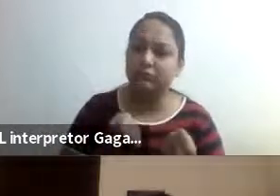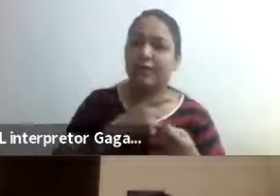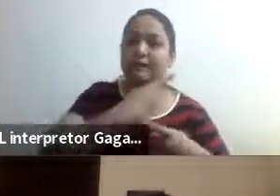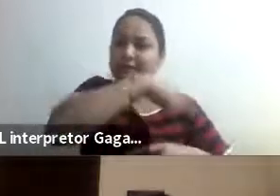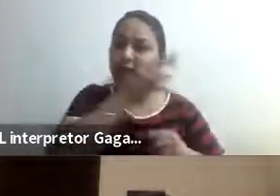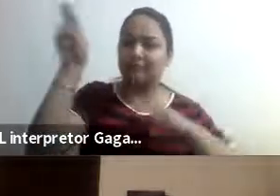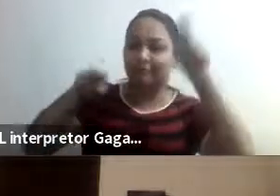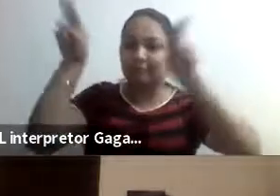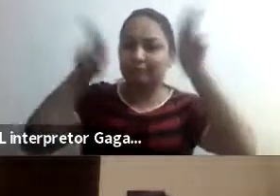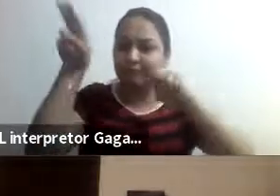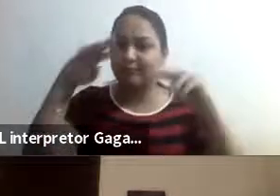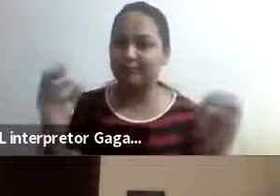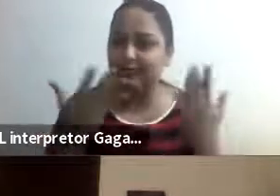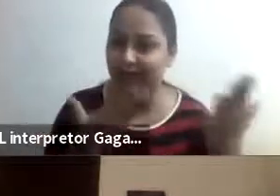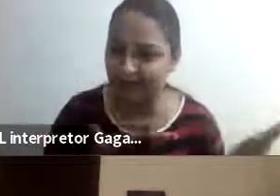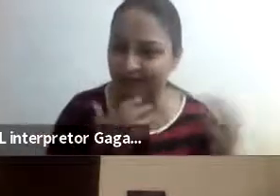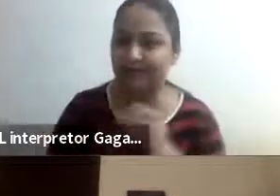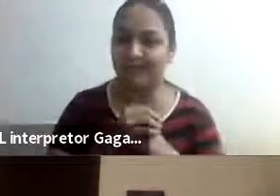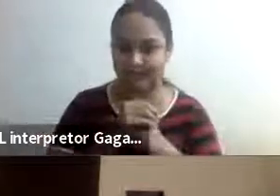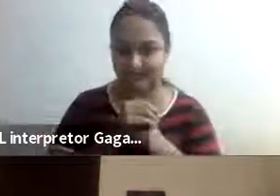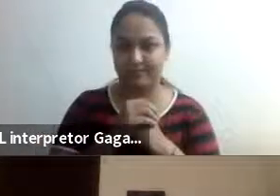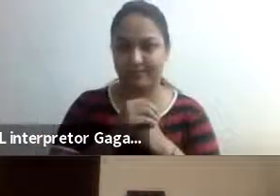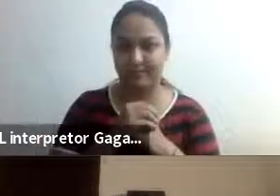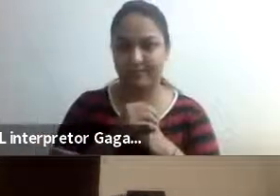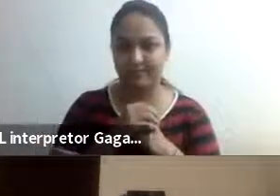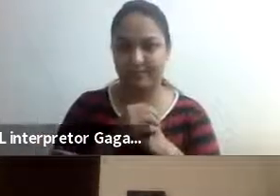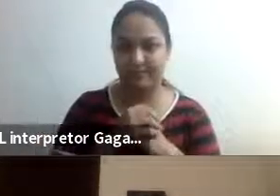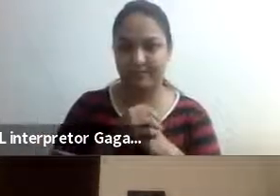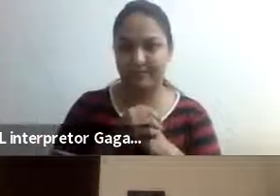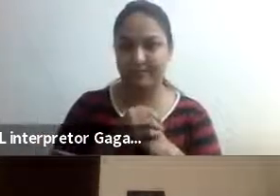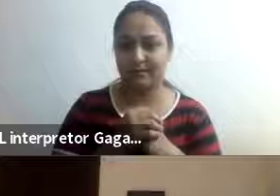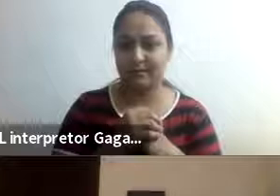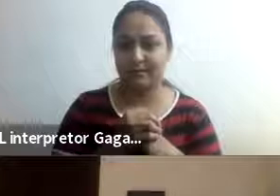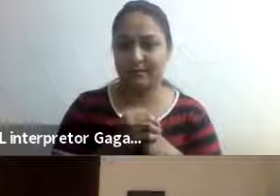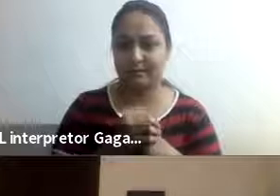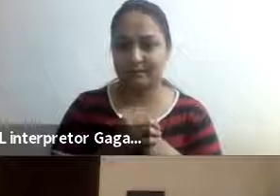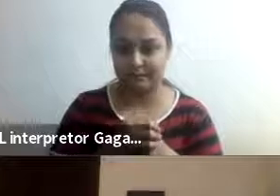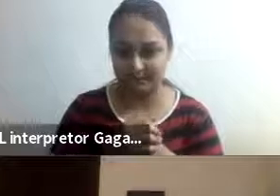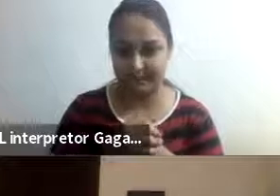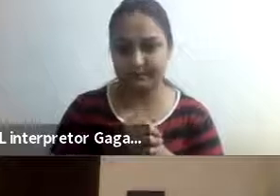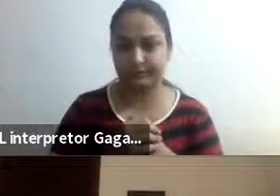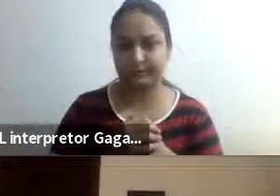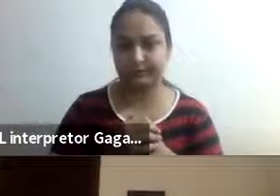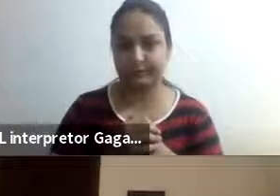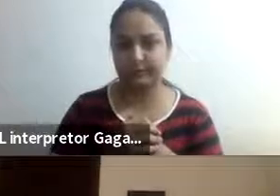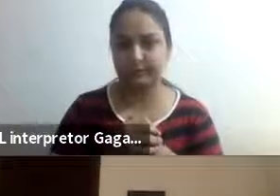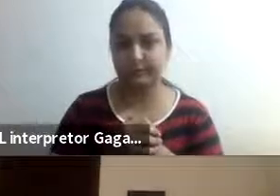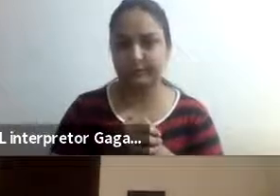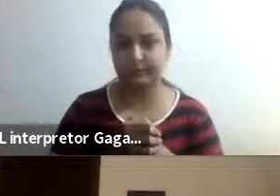began painting, nothing called Bhil art existed. Right.